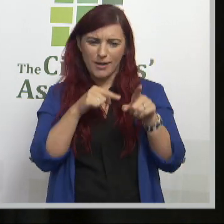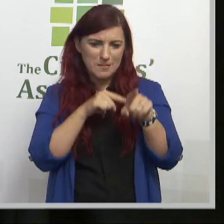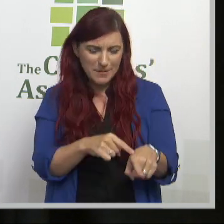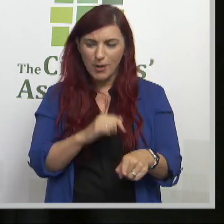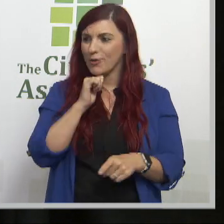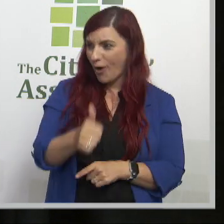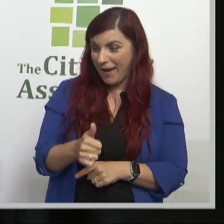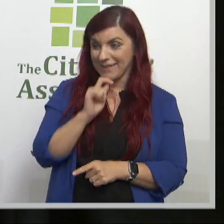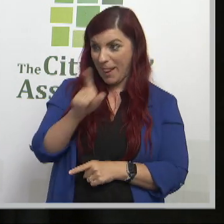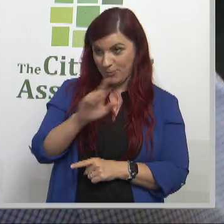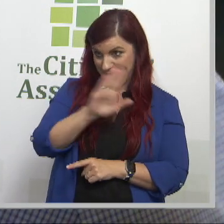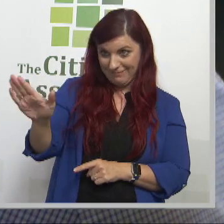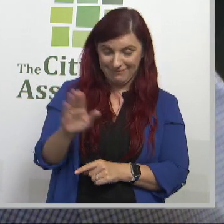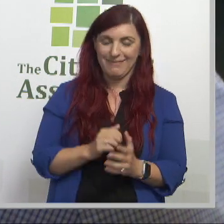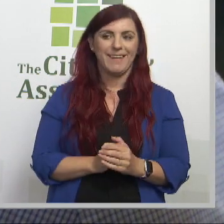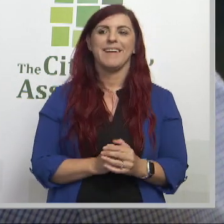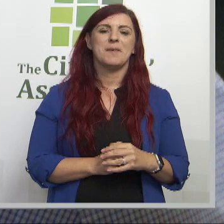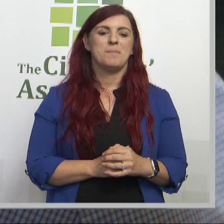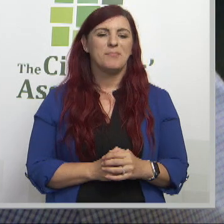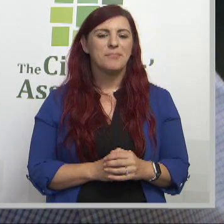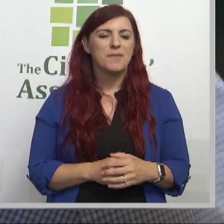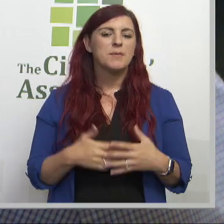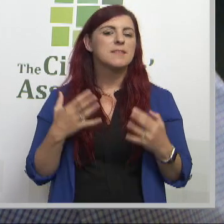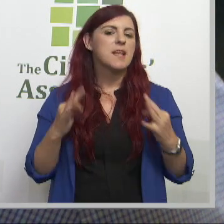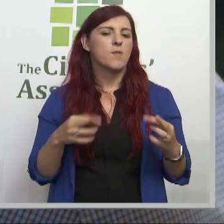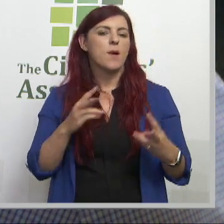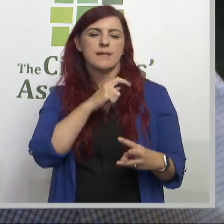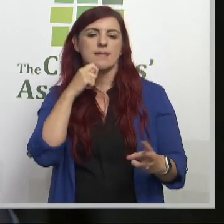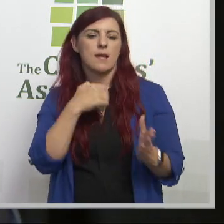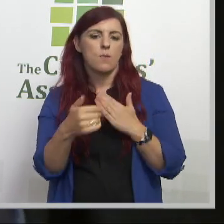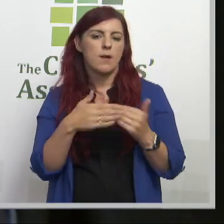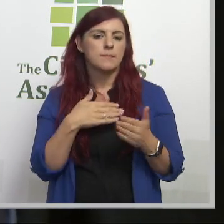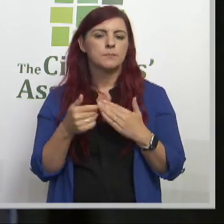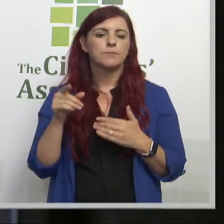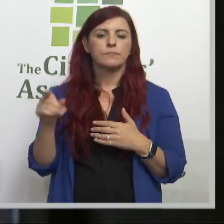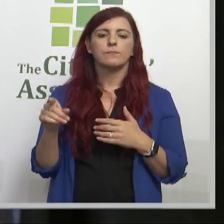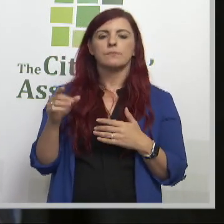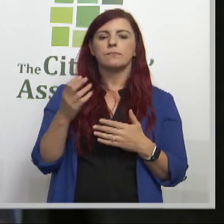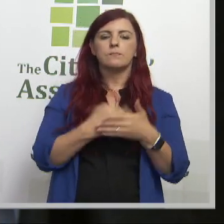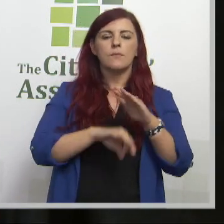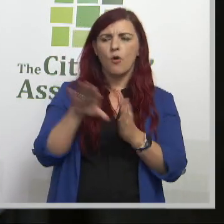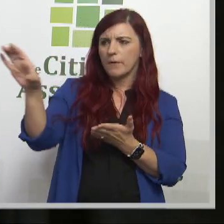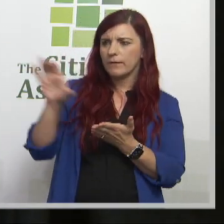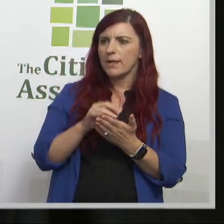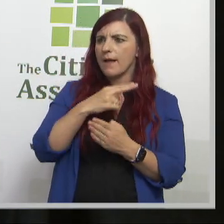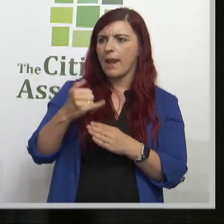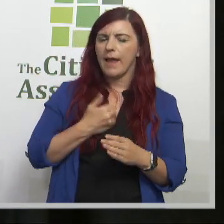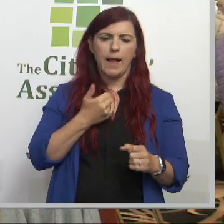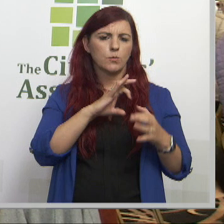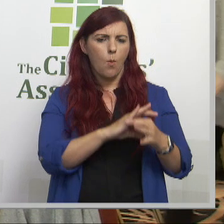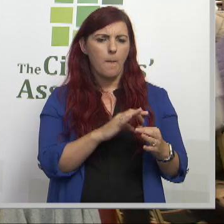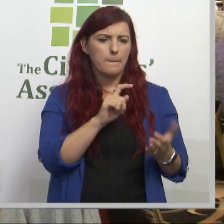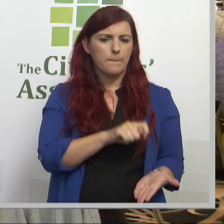add. So, first thing I want to say is, government's budgeting is not like a household budget. You hear this a lot in the